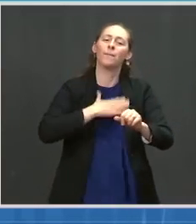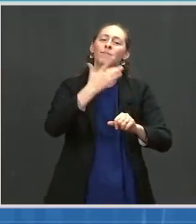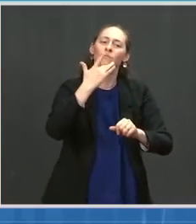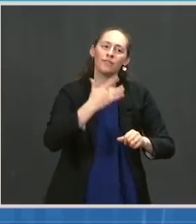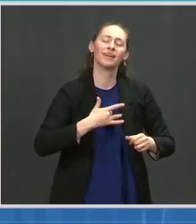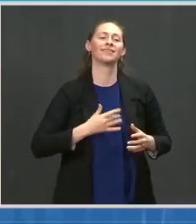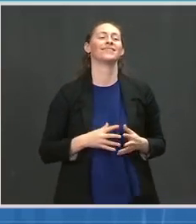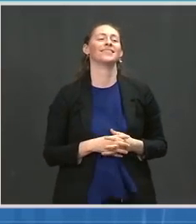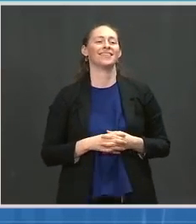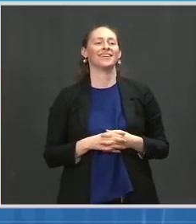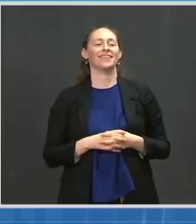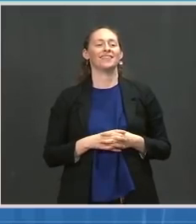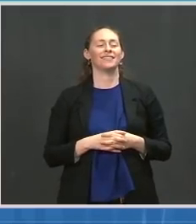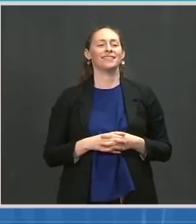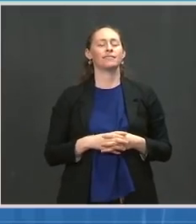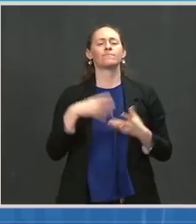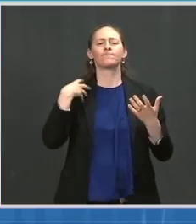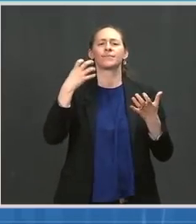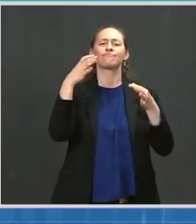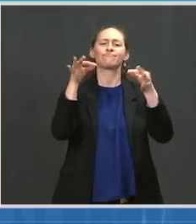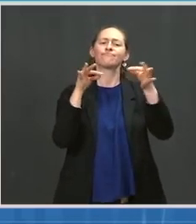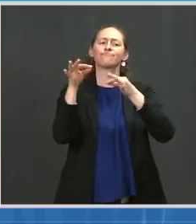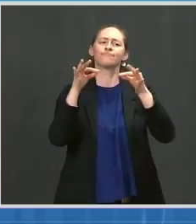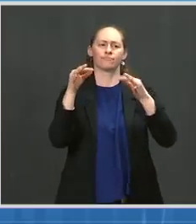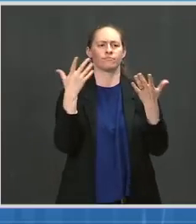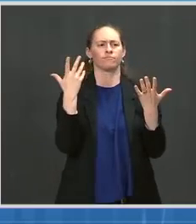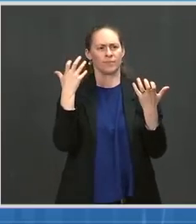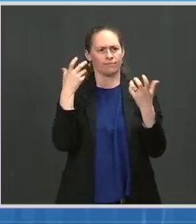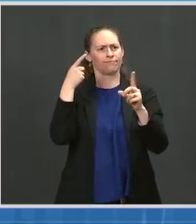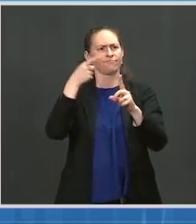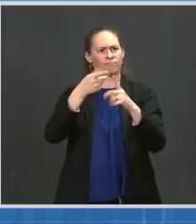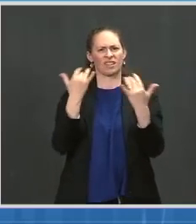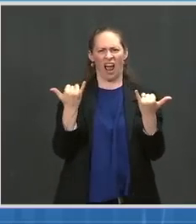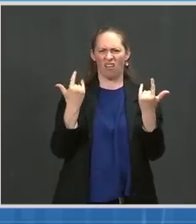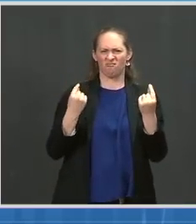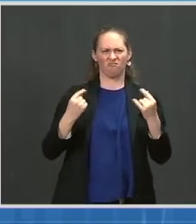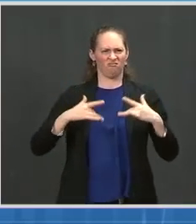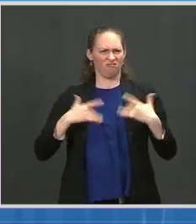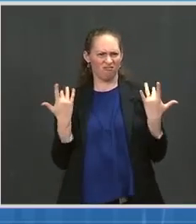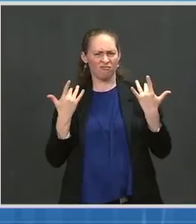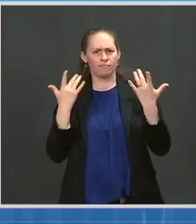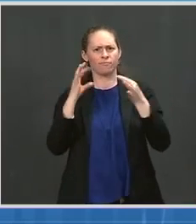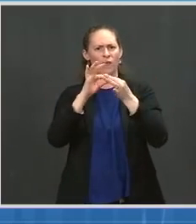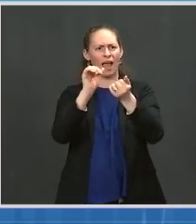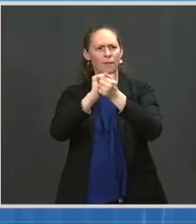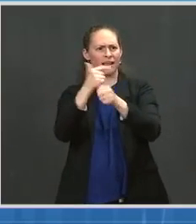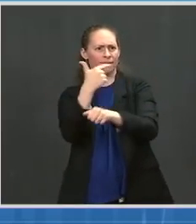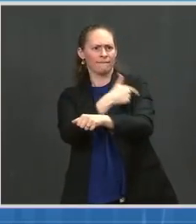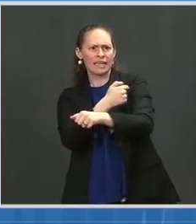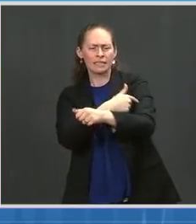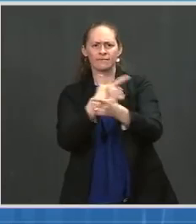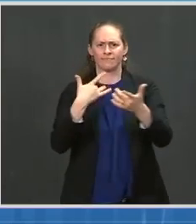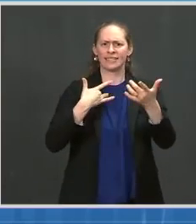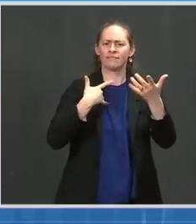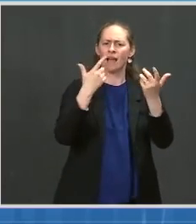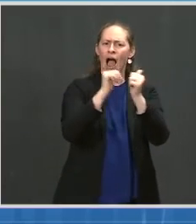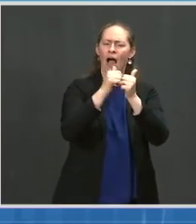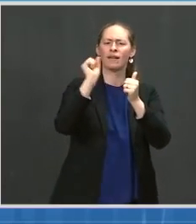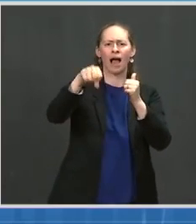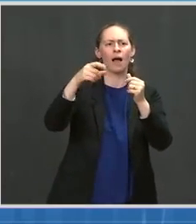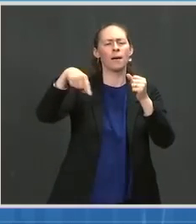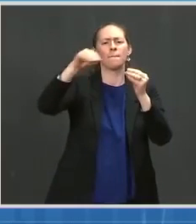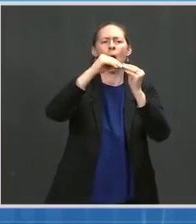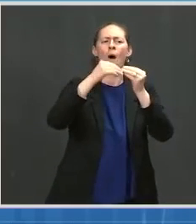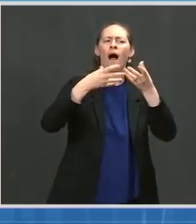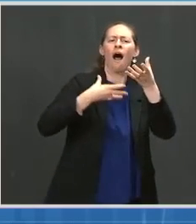talk a little bit about where we are with vaccine confidence and with our education campaign. You've heard a lot from us about the state of